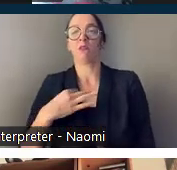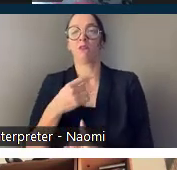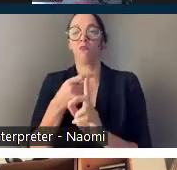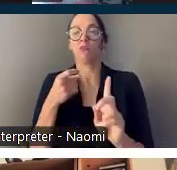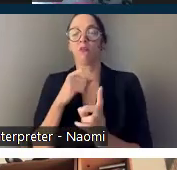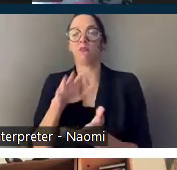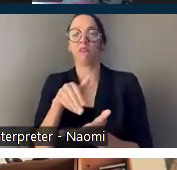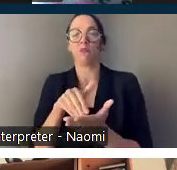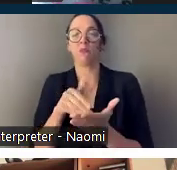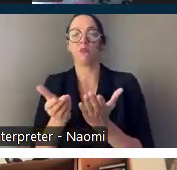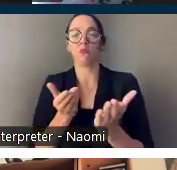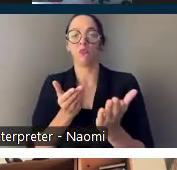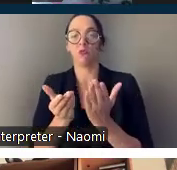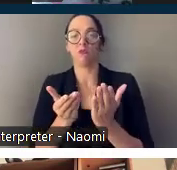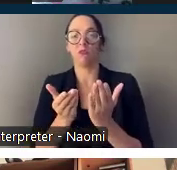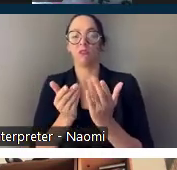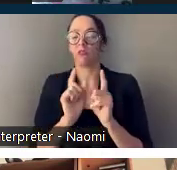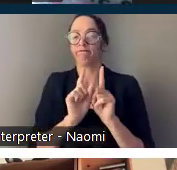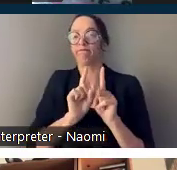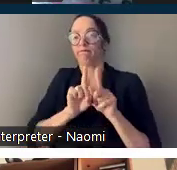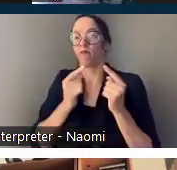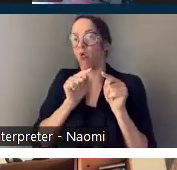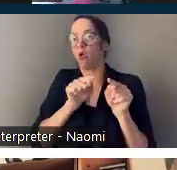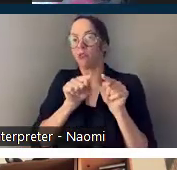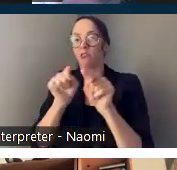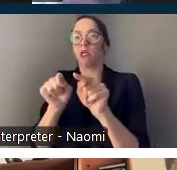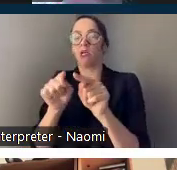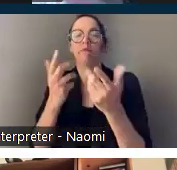streamline provisions of benefits to caregivers.